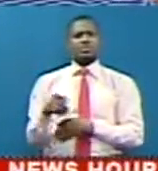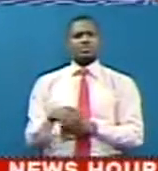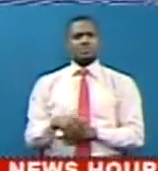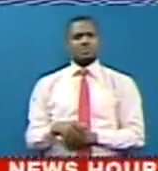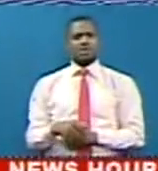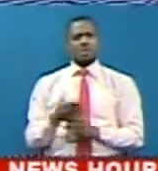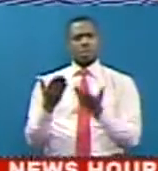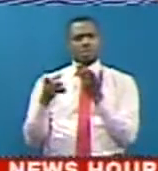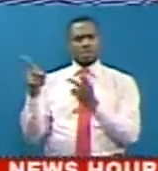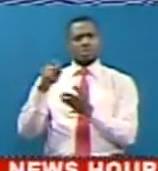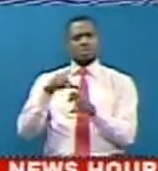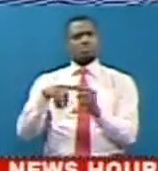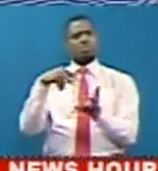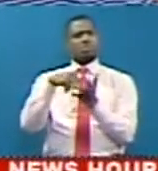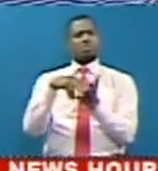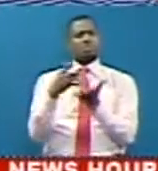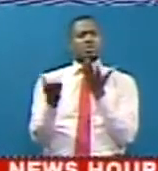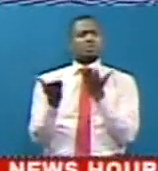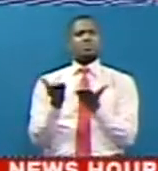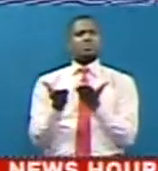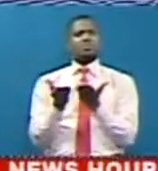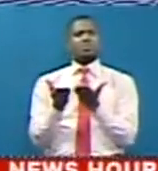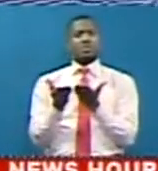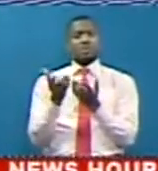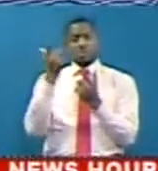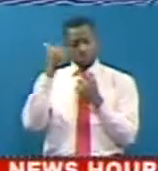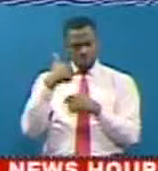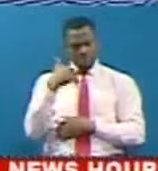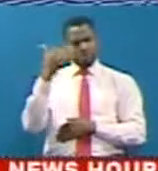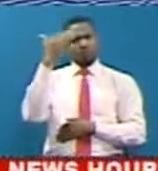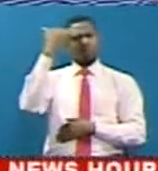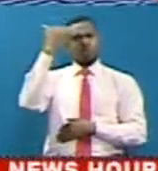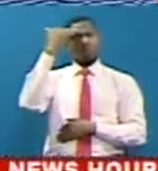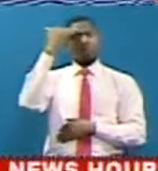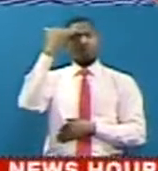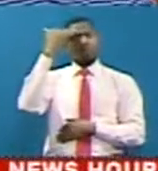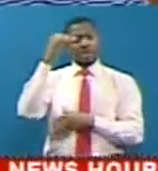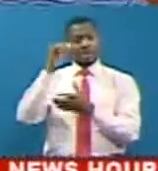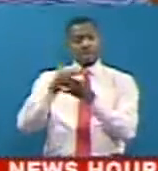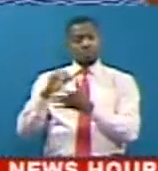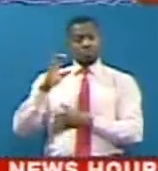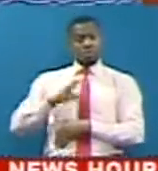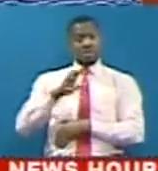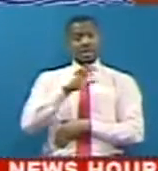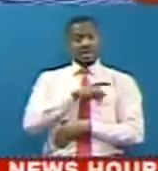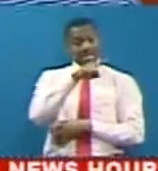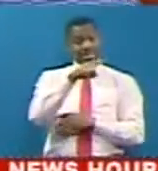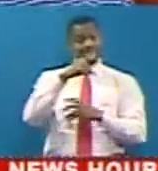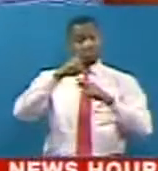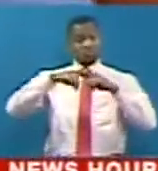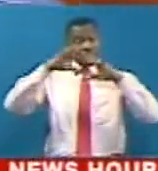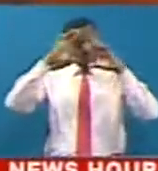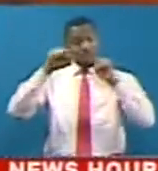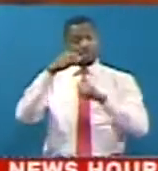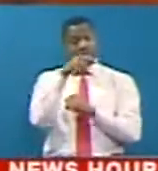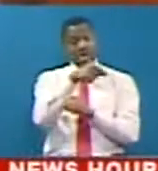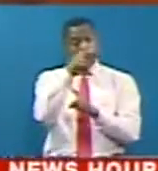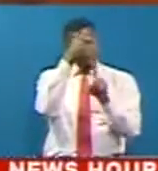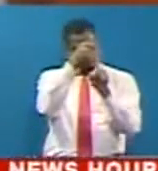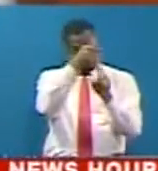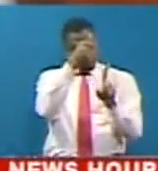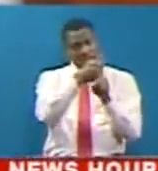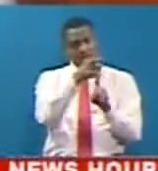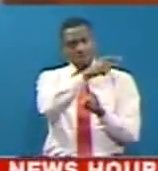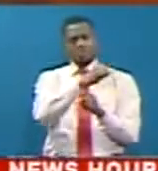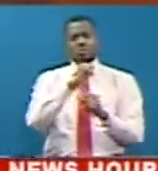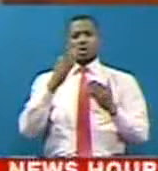And maybe he couldn't stand up. Because I know that on that committee that he is chairman of, he himself has